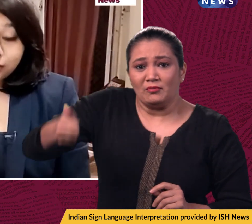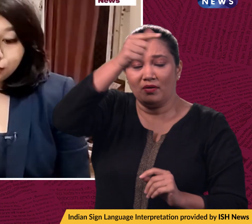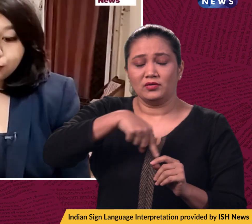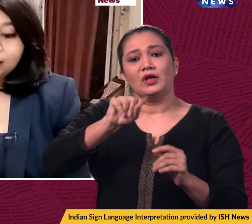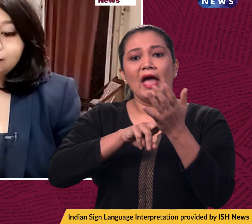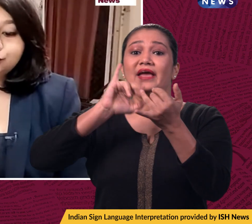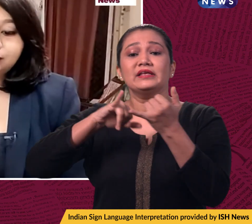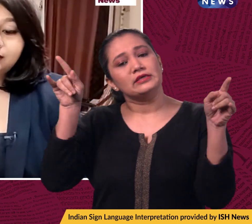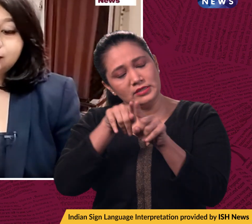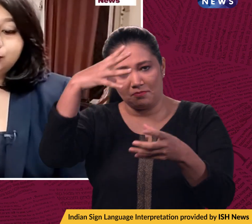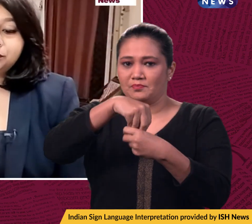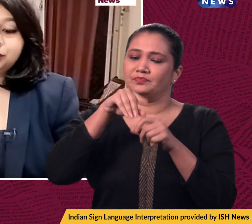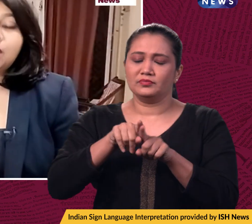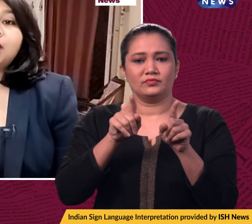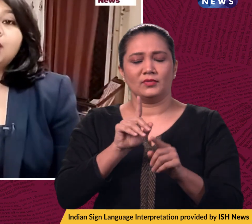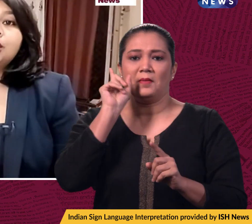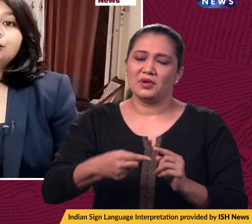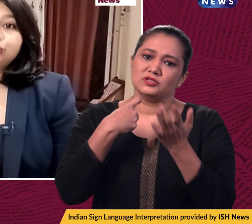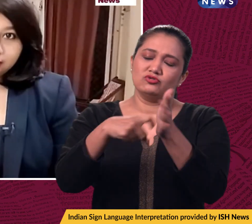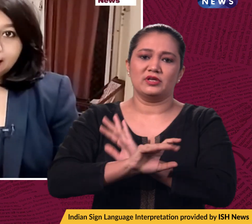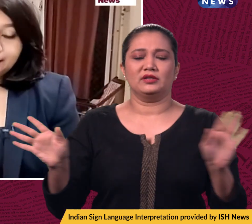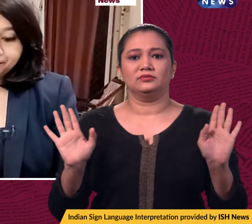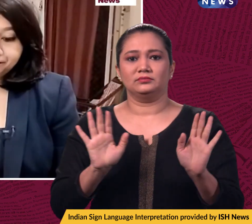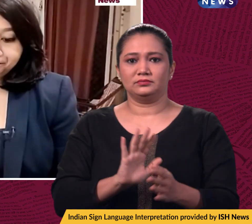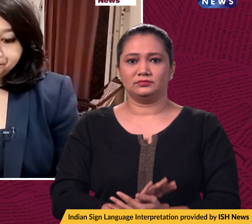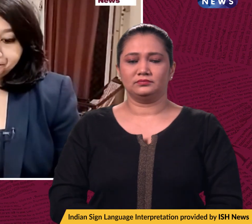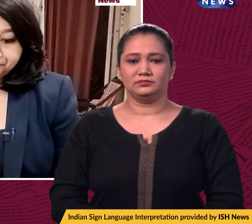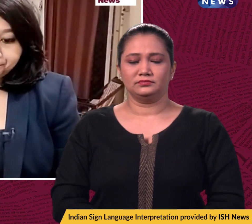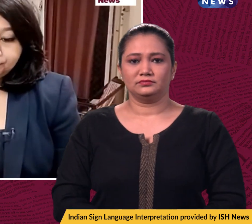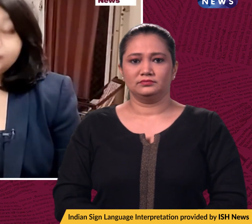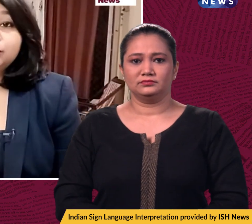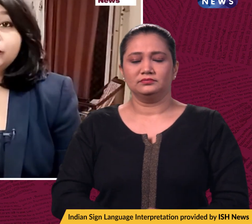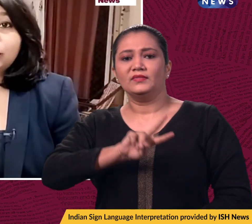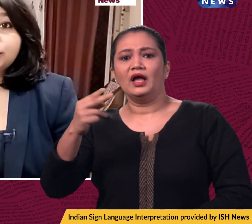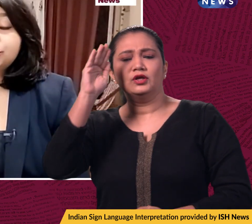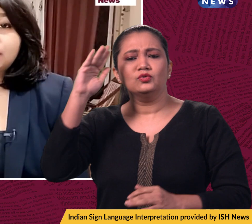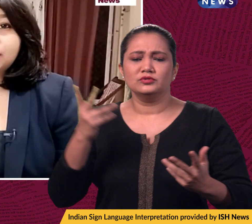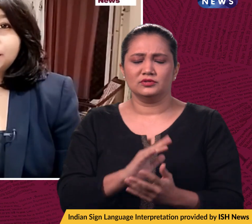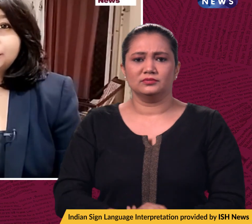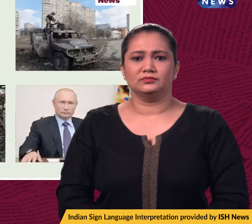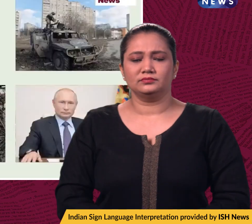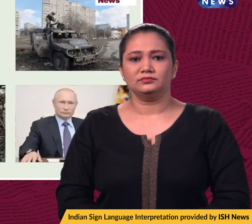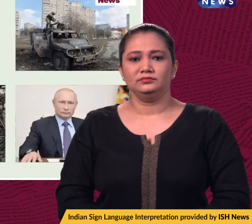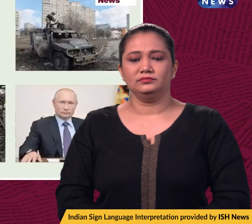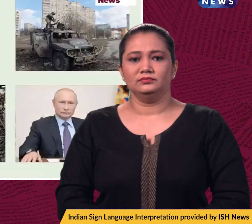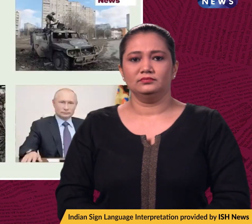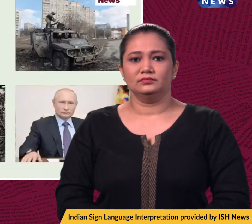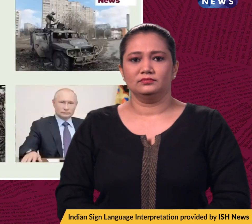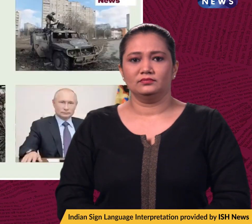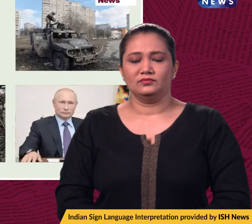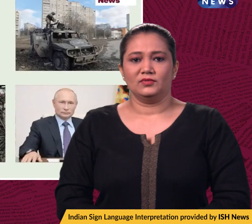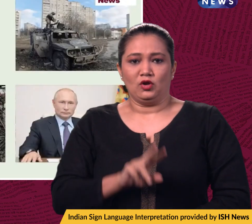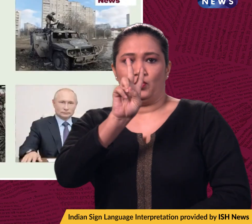units, including Navjot Singh Sidhu in Punjab, to resign. Moving on to our other big story now, it's